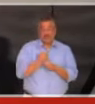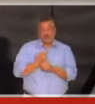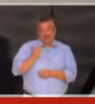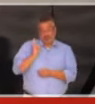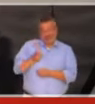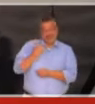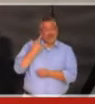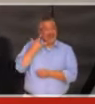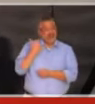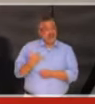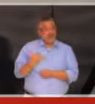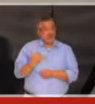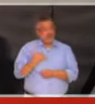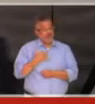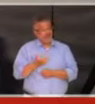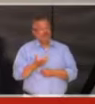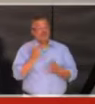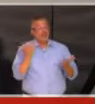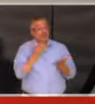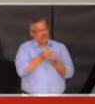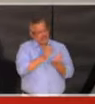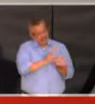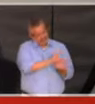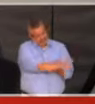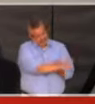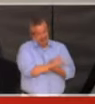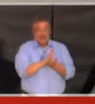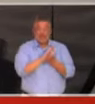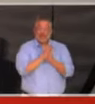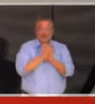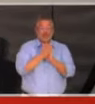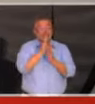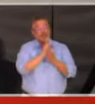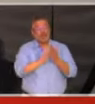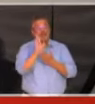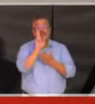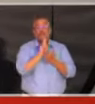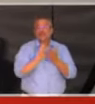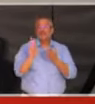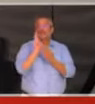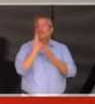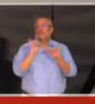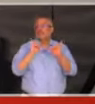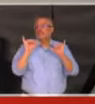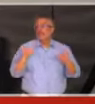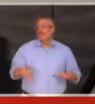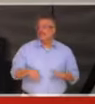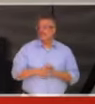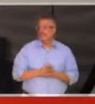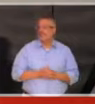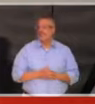of California investing in higher education in our UC and CSU and community college system. So,